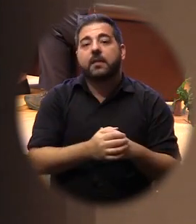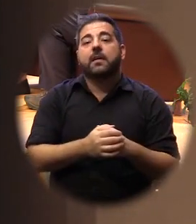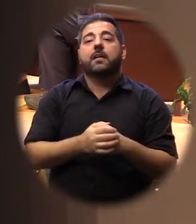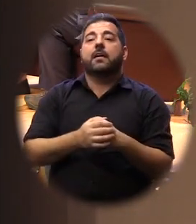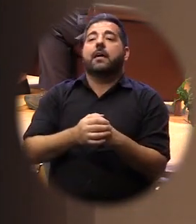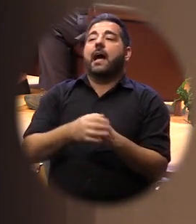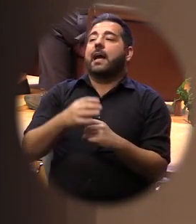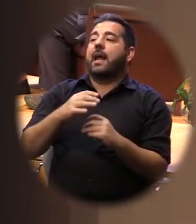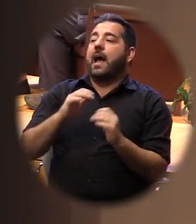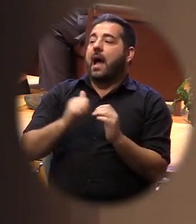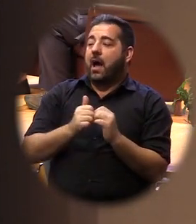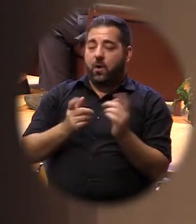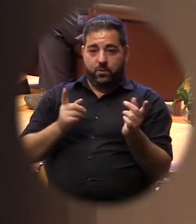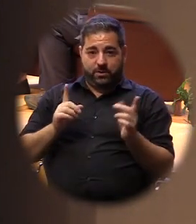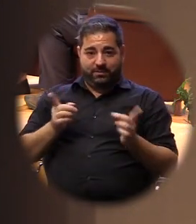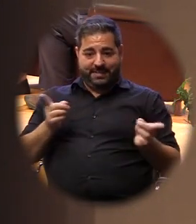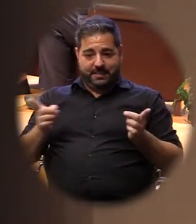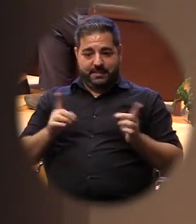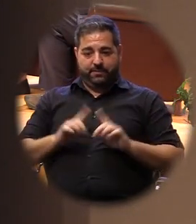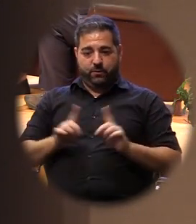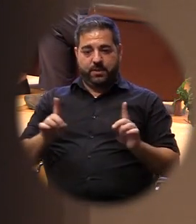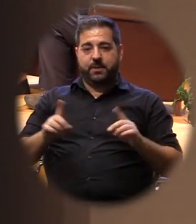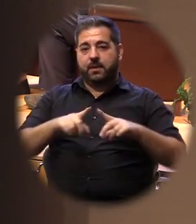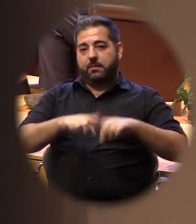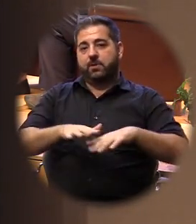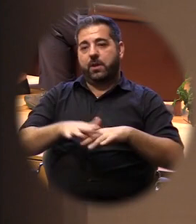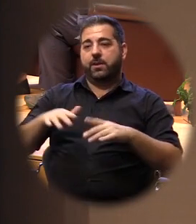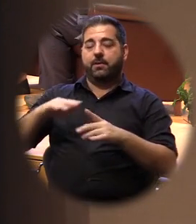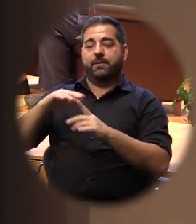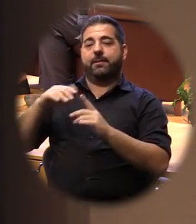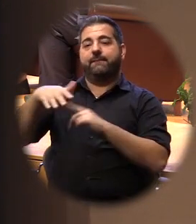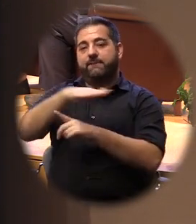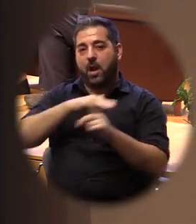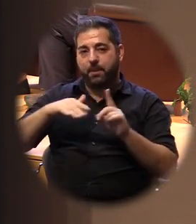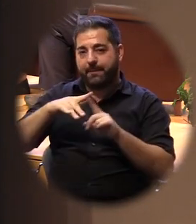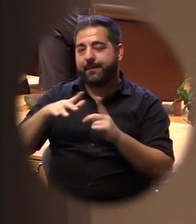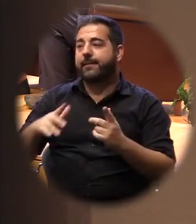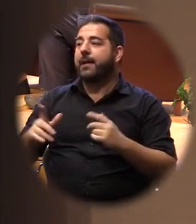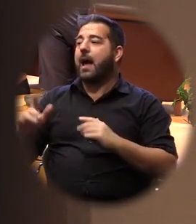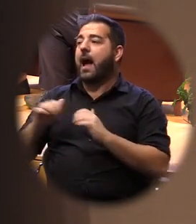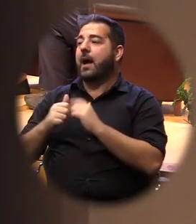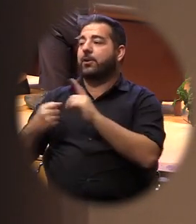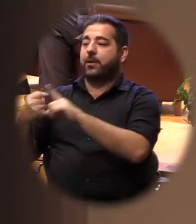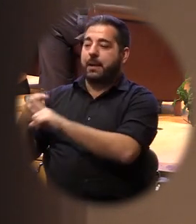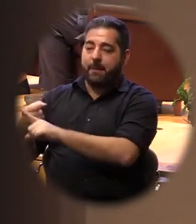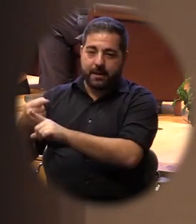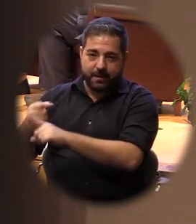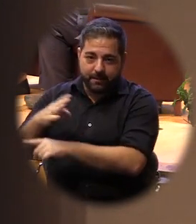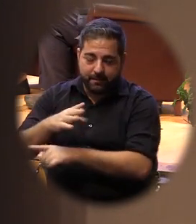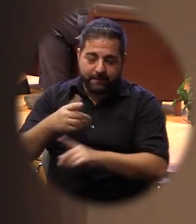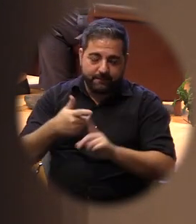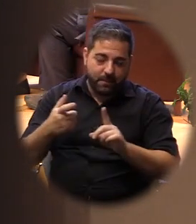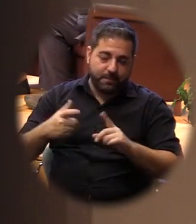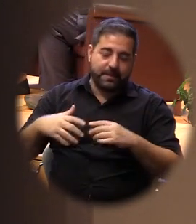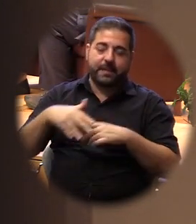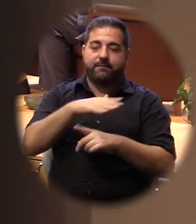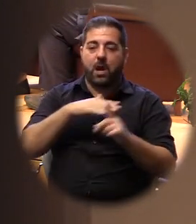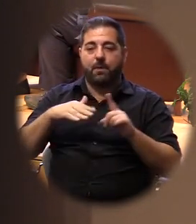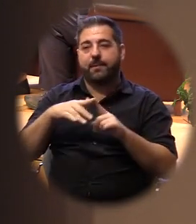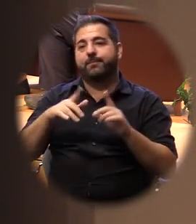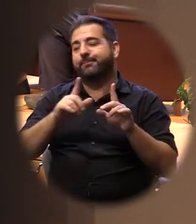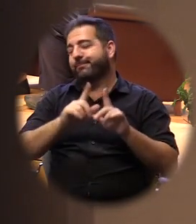and how they're different depends on their environmental context their how they're affected by the environment all of those sorts of things